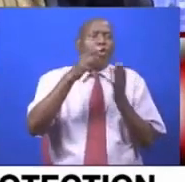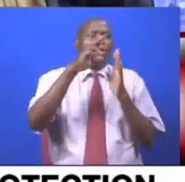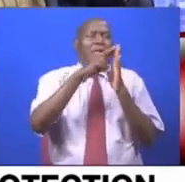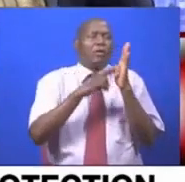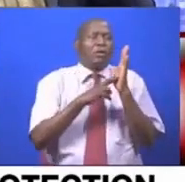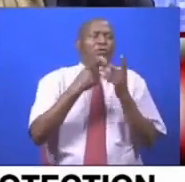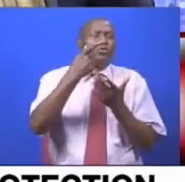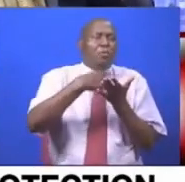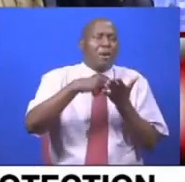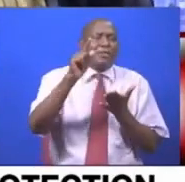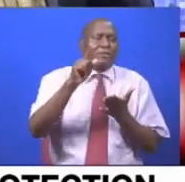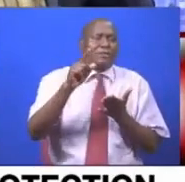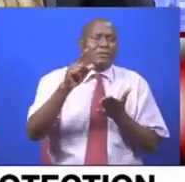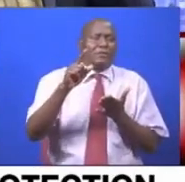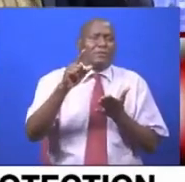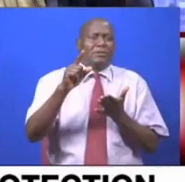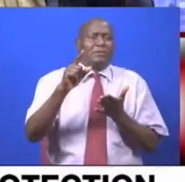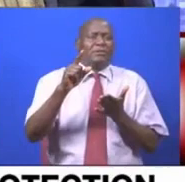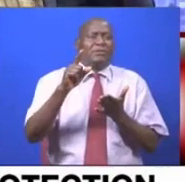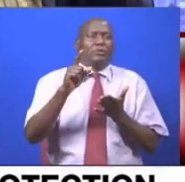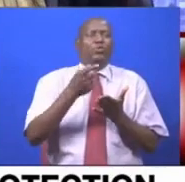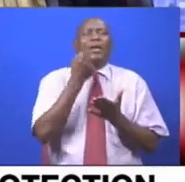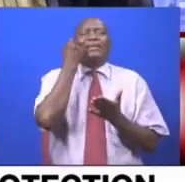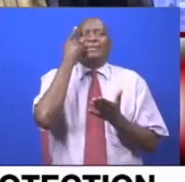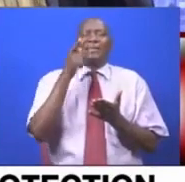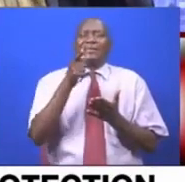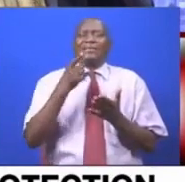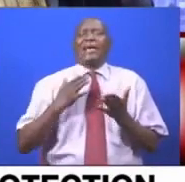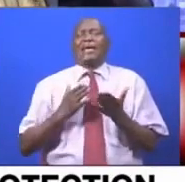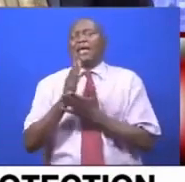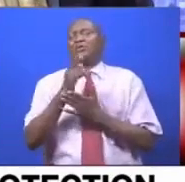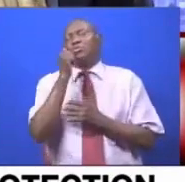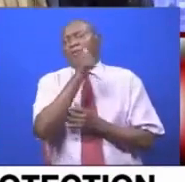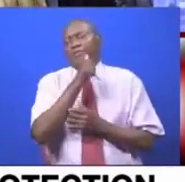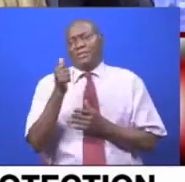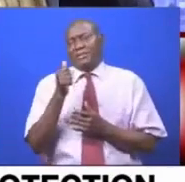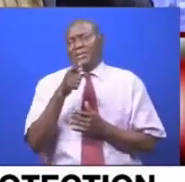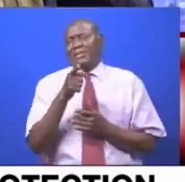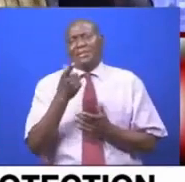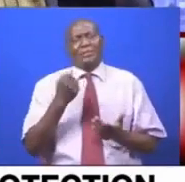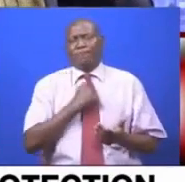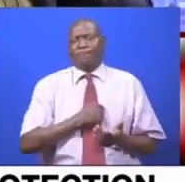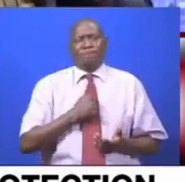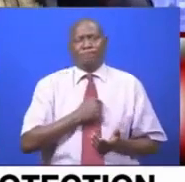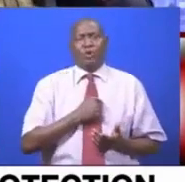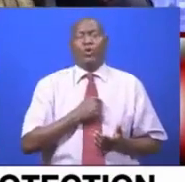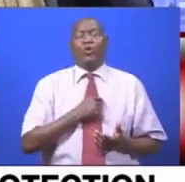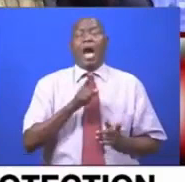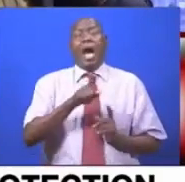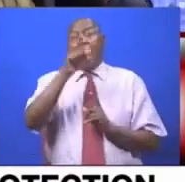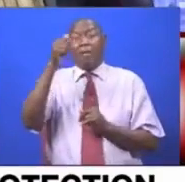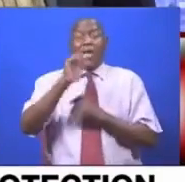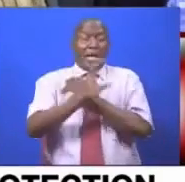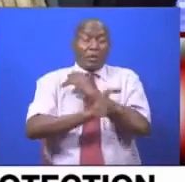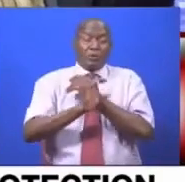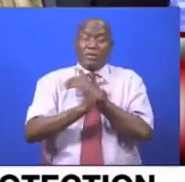to be passed for us to realize this right to privacy. It is so unfortunate. You go in other jurisdictions, you'll realize